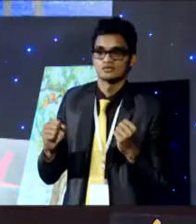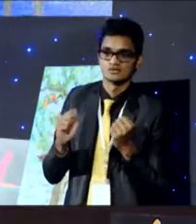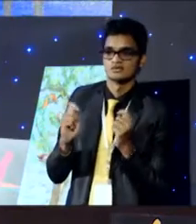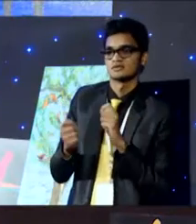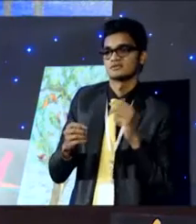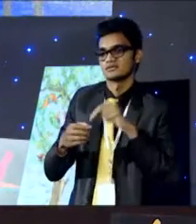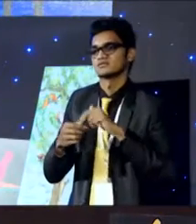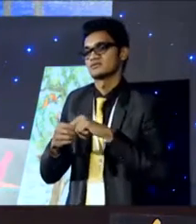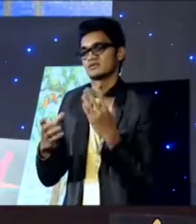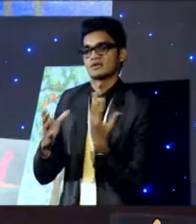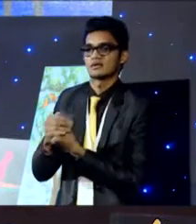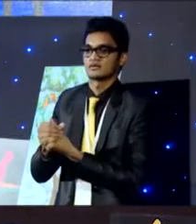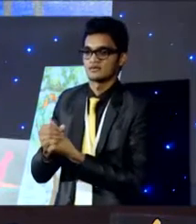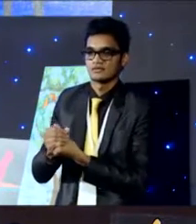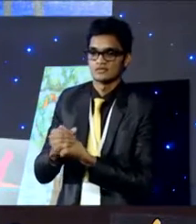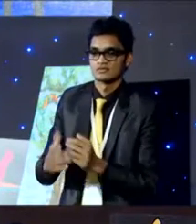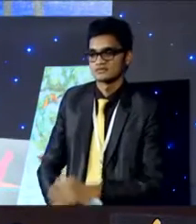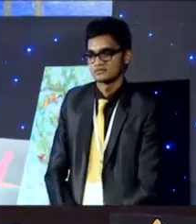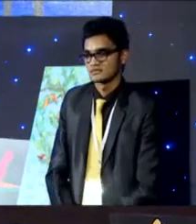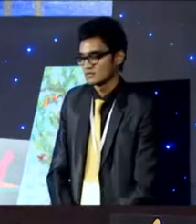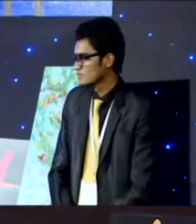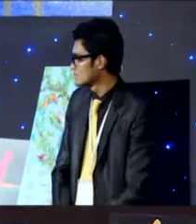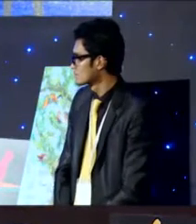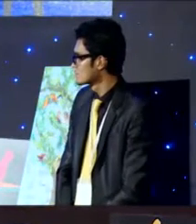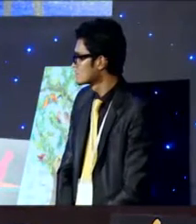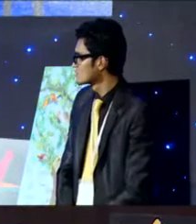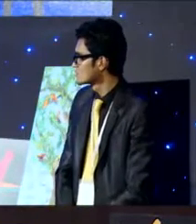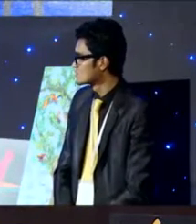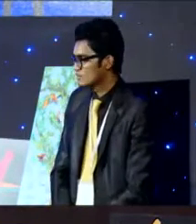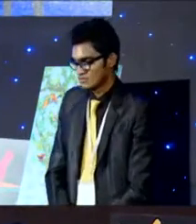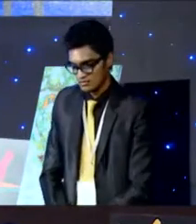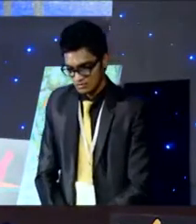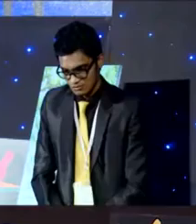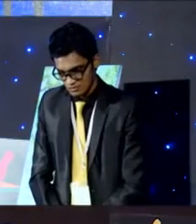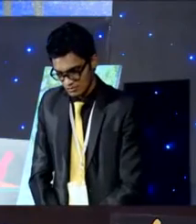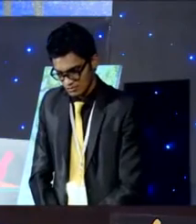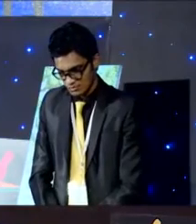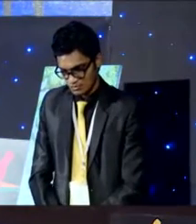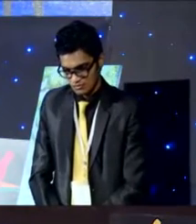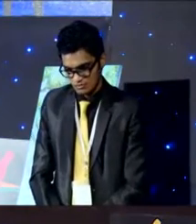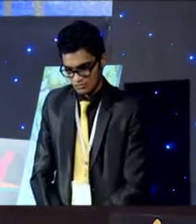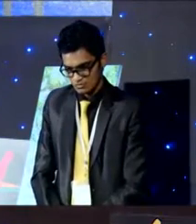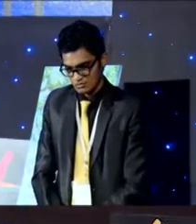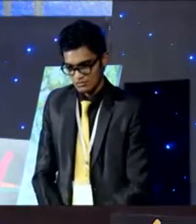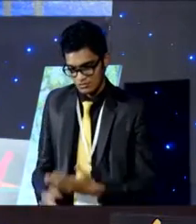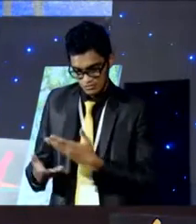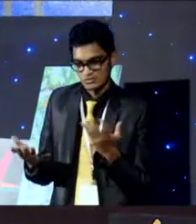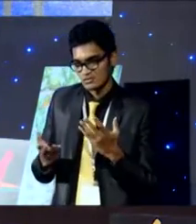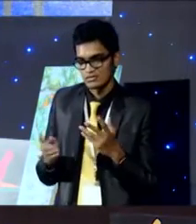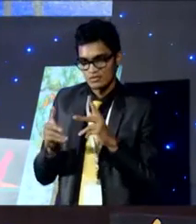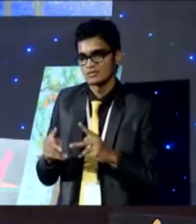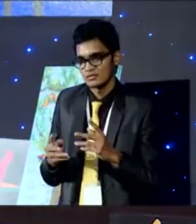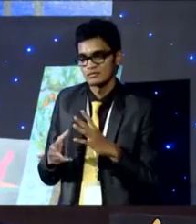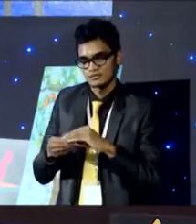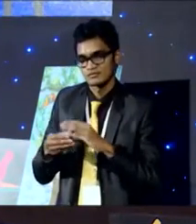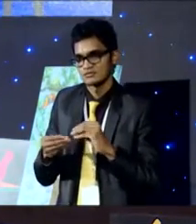us. Rahul chaired that session. And Rahul was from the National Law School here. He chaired that session, and we had experts from around the country who